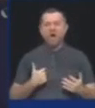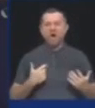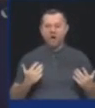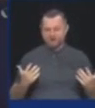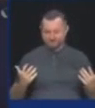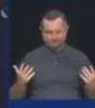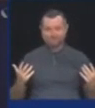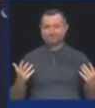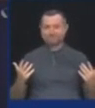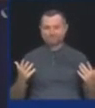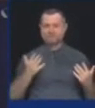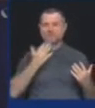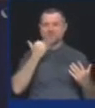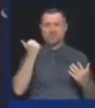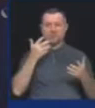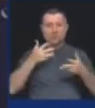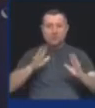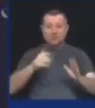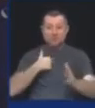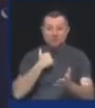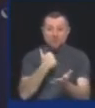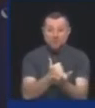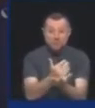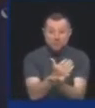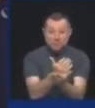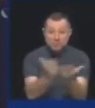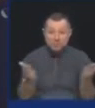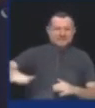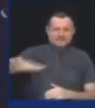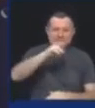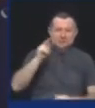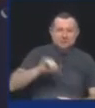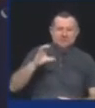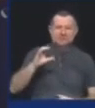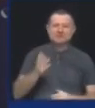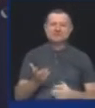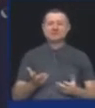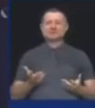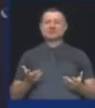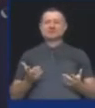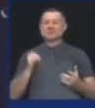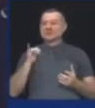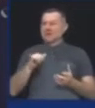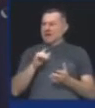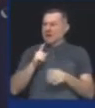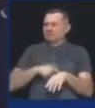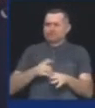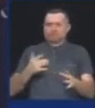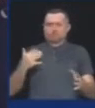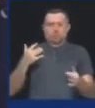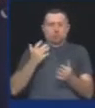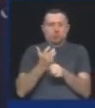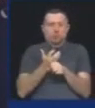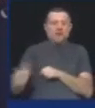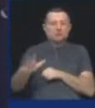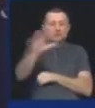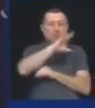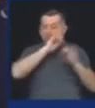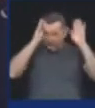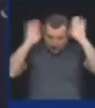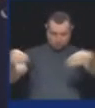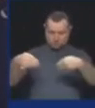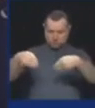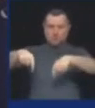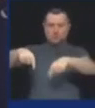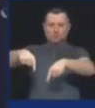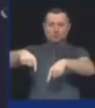Pelosi's father was connected to the mob in New York. And now she's out on the West Coast.